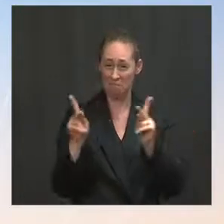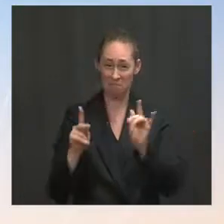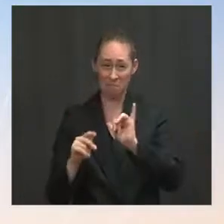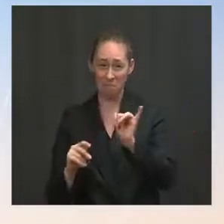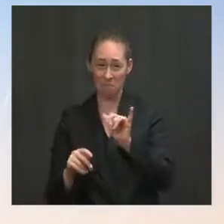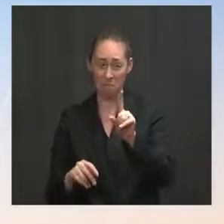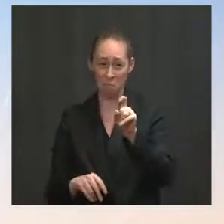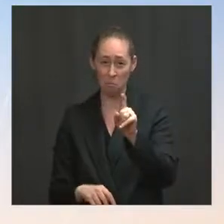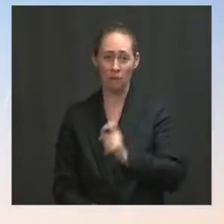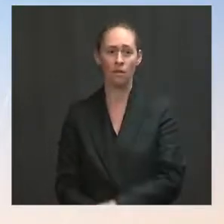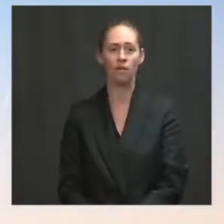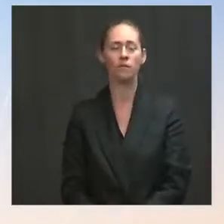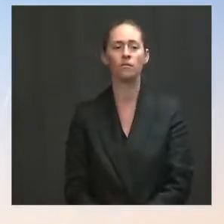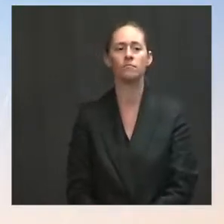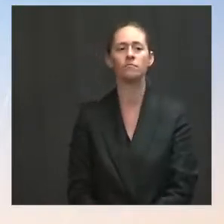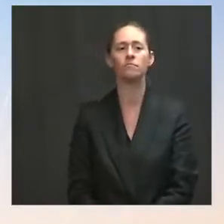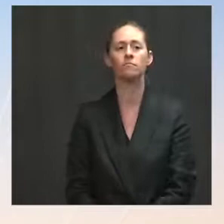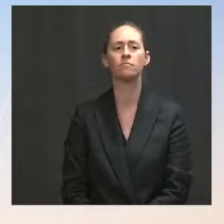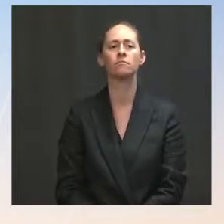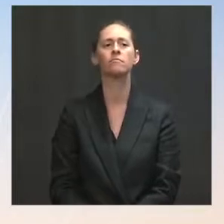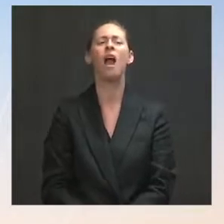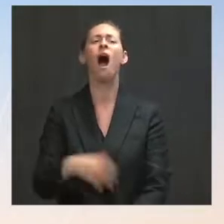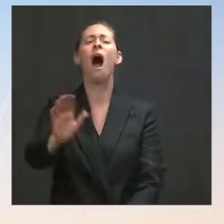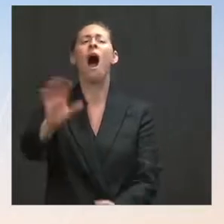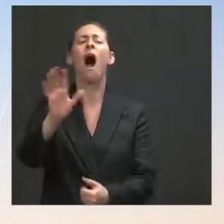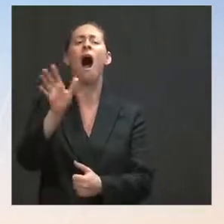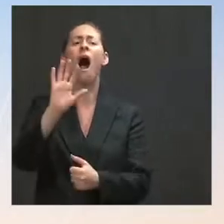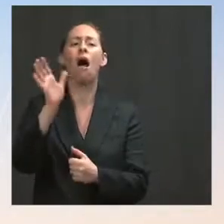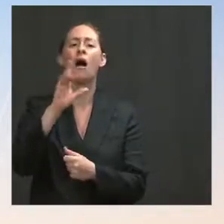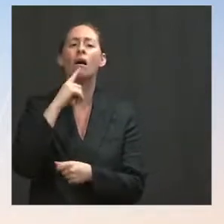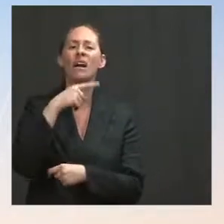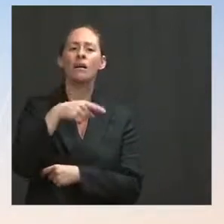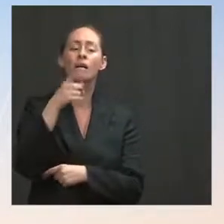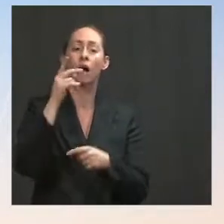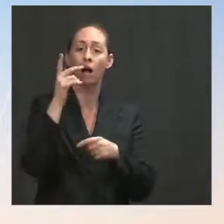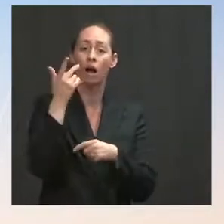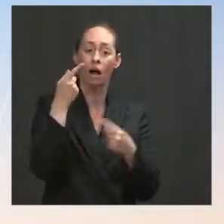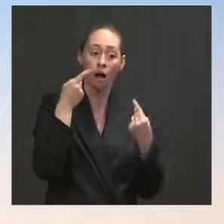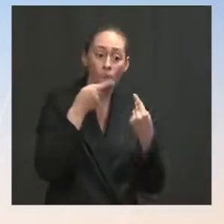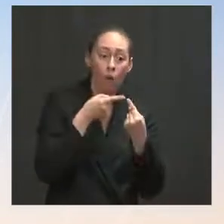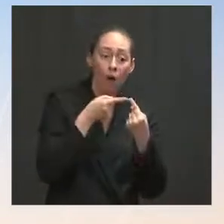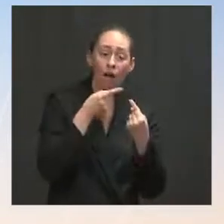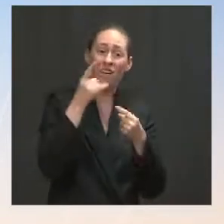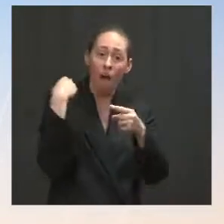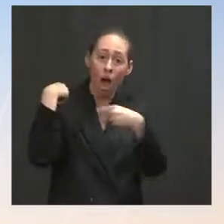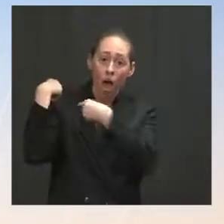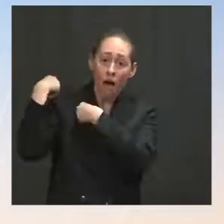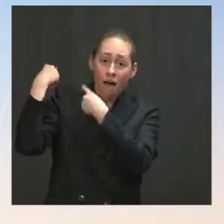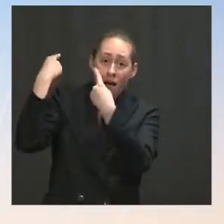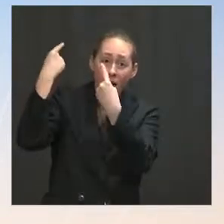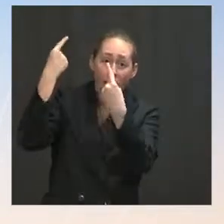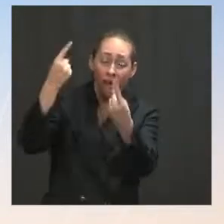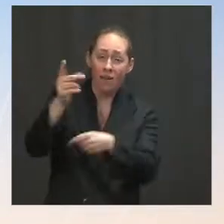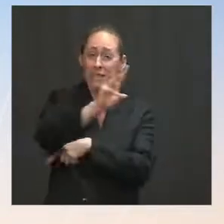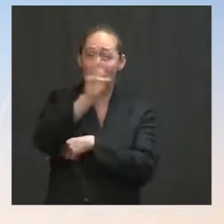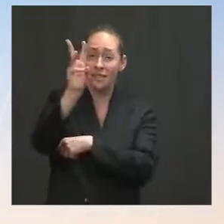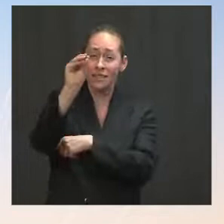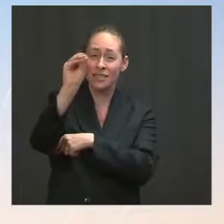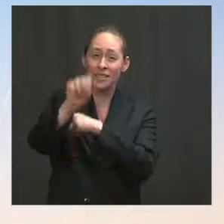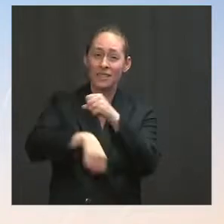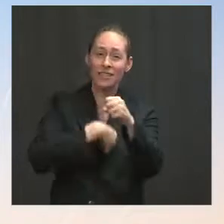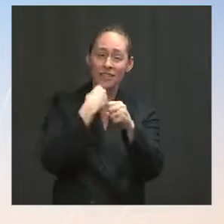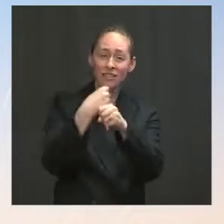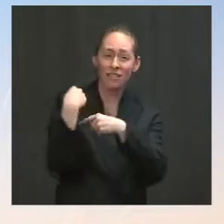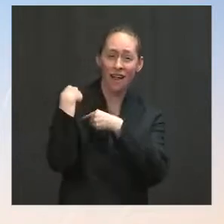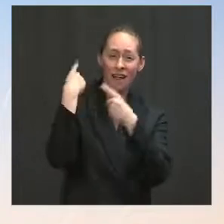new struggle. It's a 60-year struggle. And the president has been at the forefront of this fight throughout his career, from his